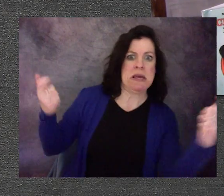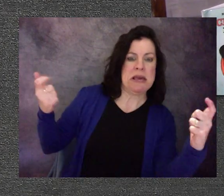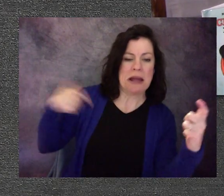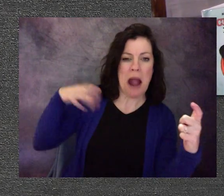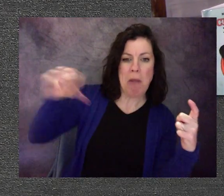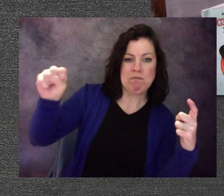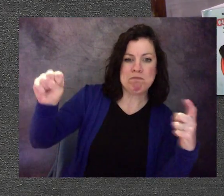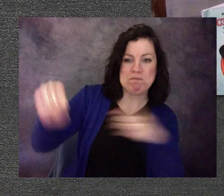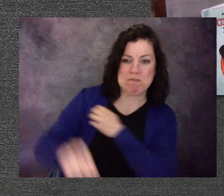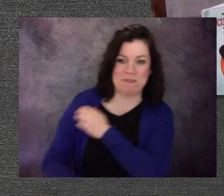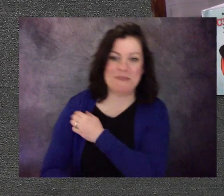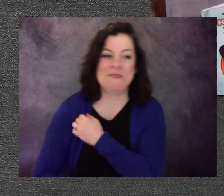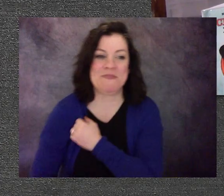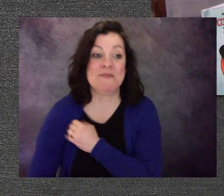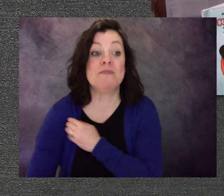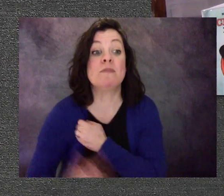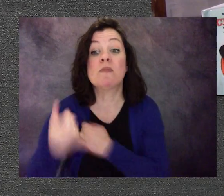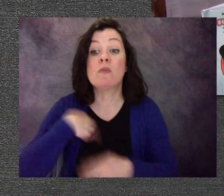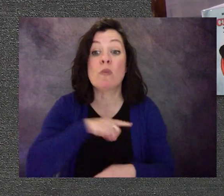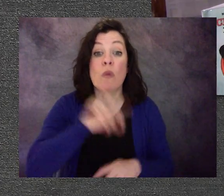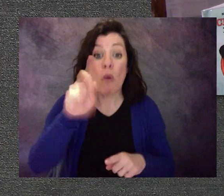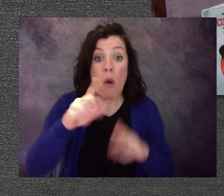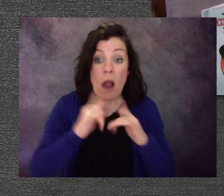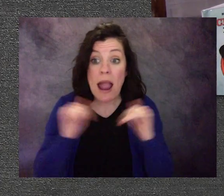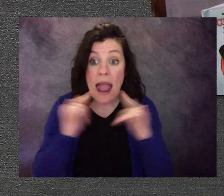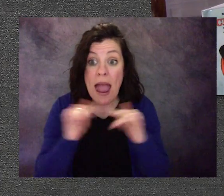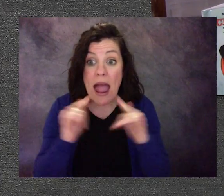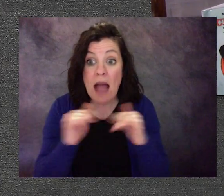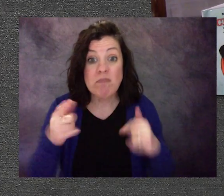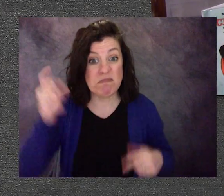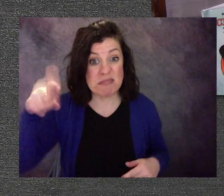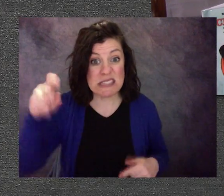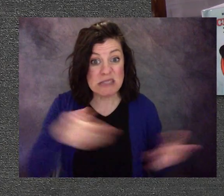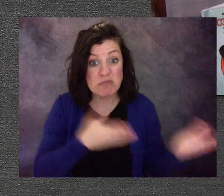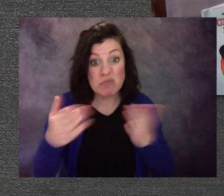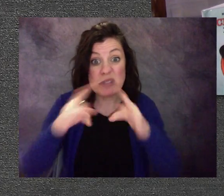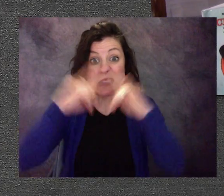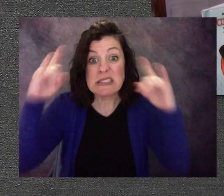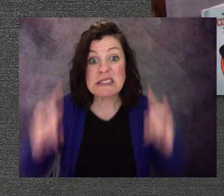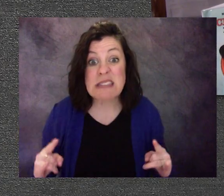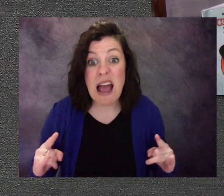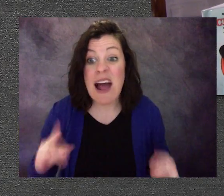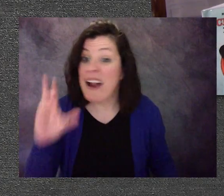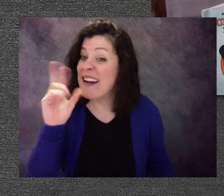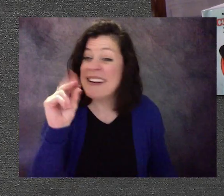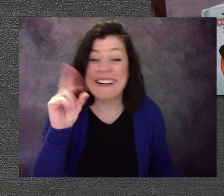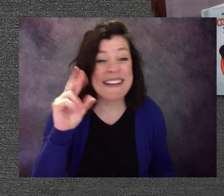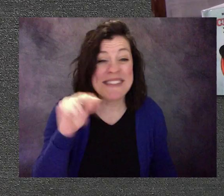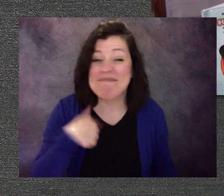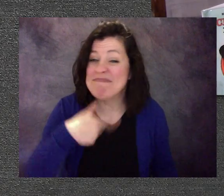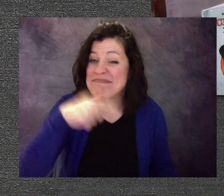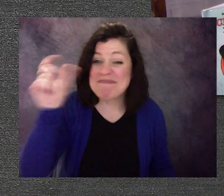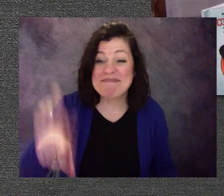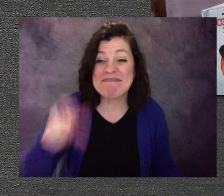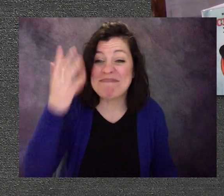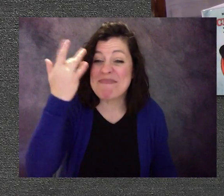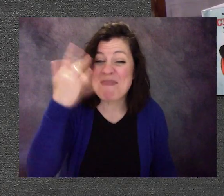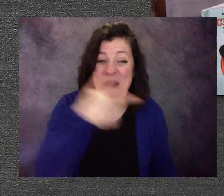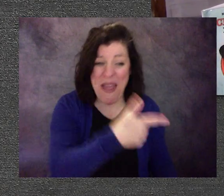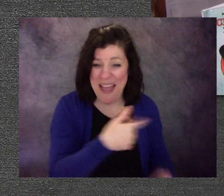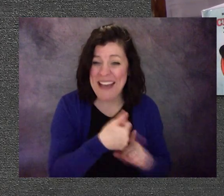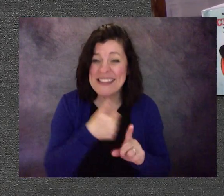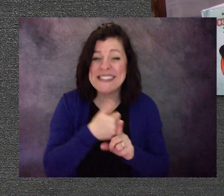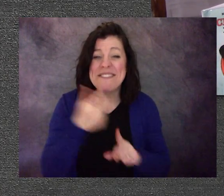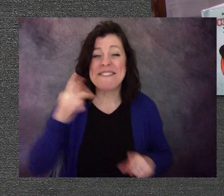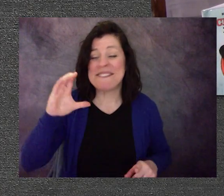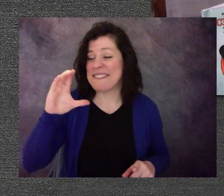We play camping out. And I don't need a tent. Oh, look, she doesn't need that tent because he's so big. He